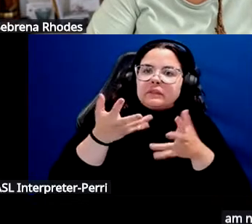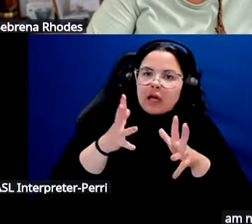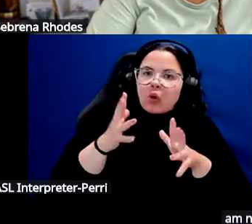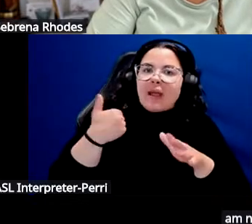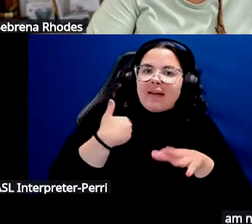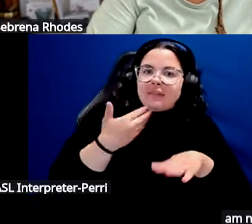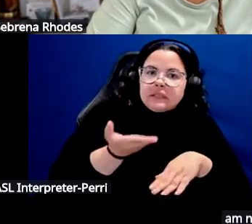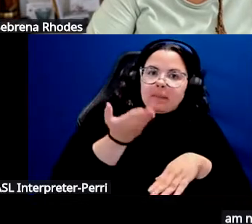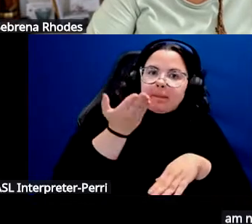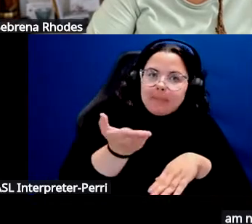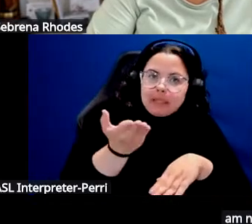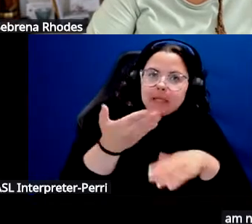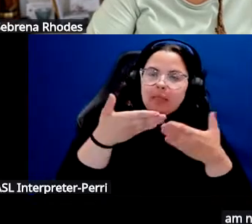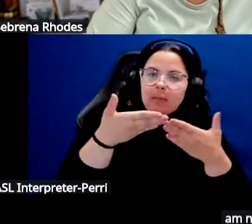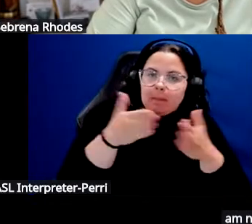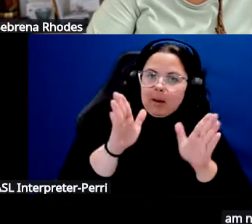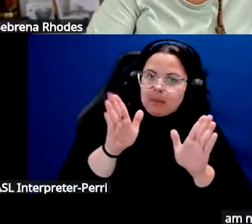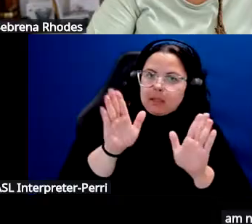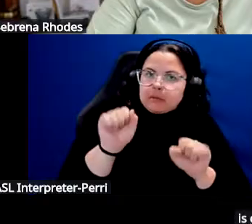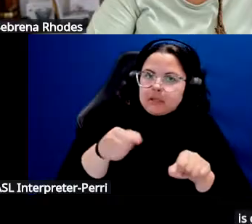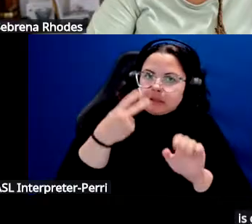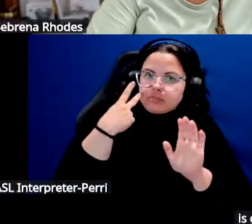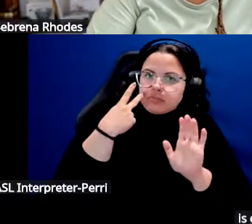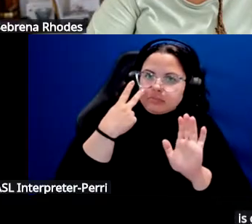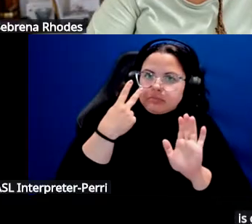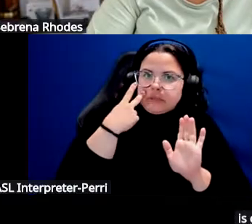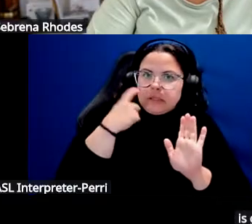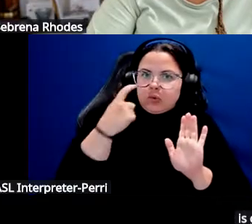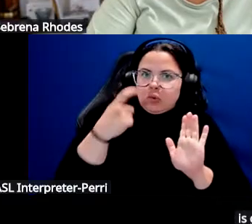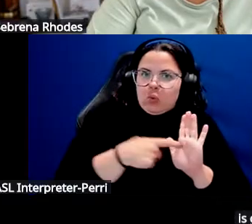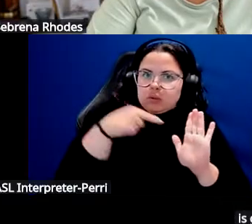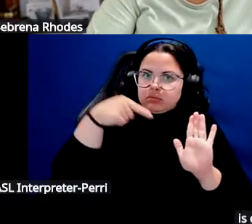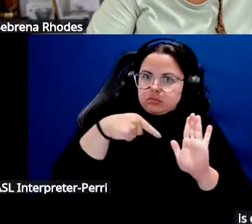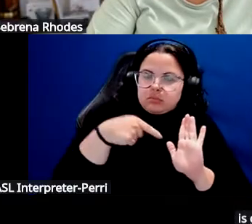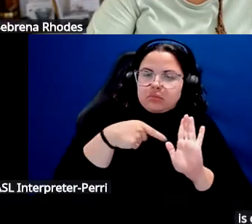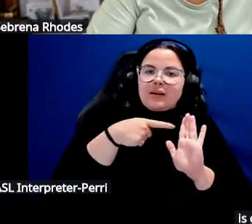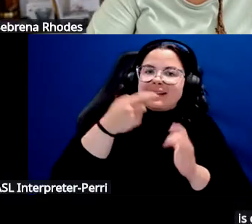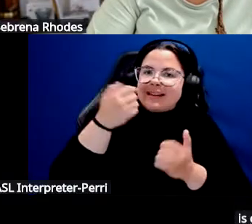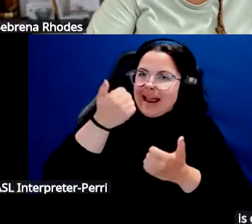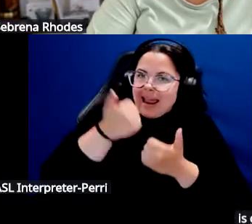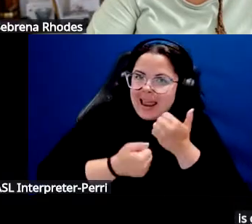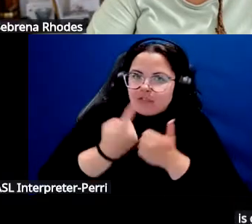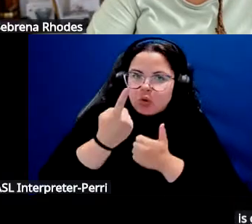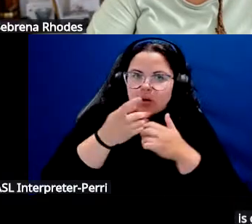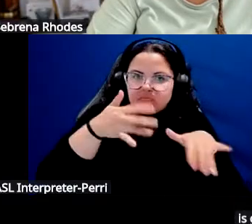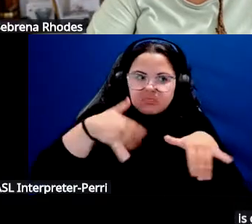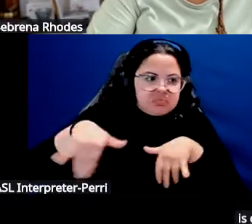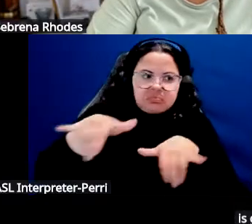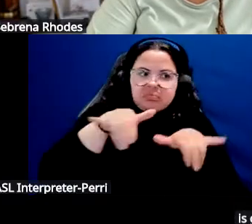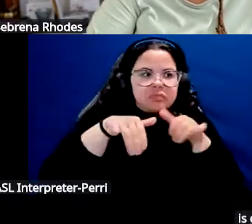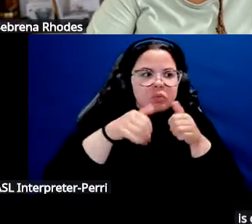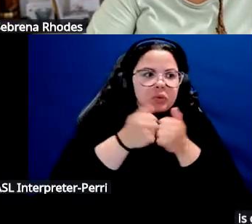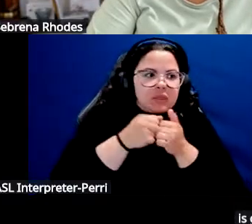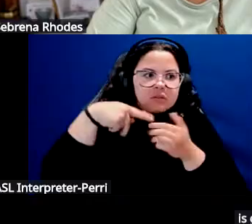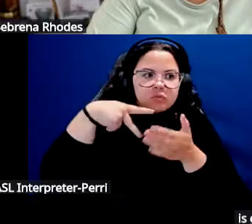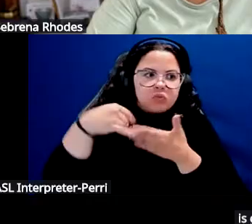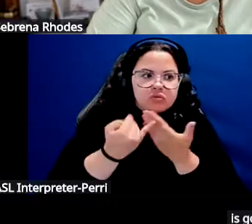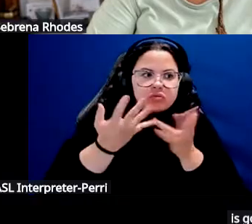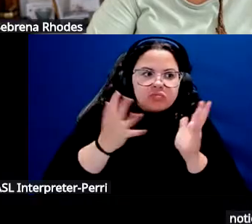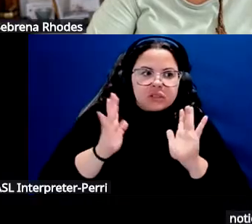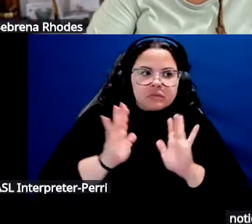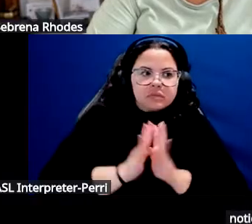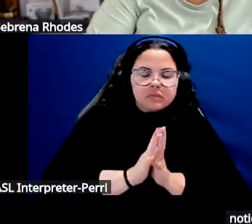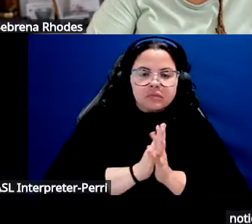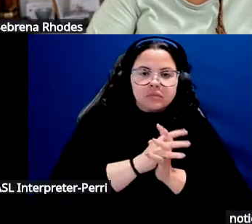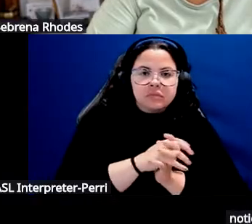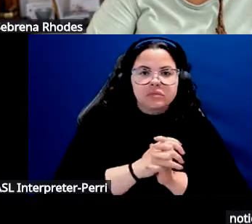it so that the public can notice it, and we have it so that everyone is on the same page with the project. That's it.